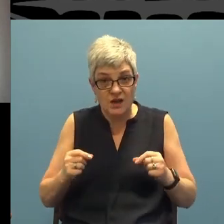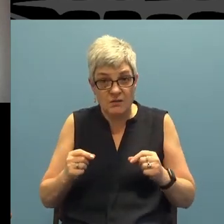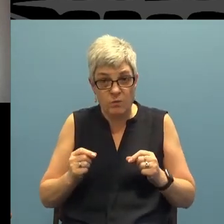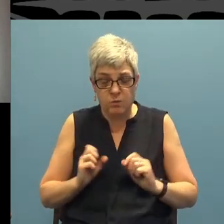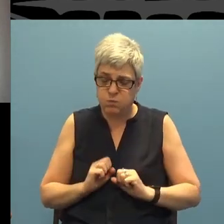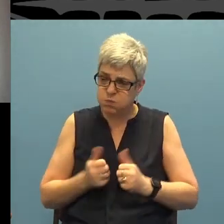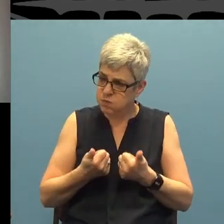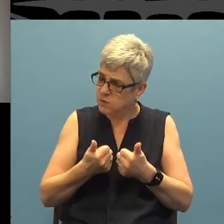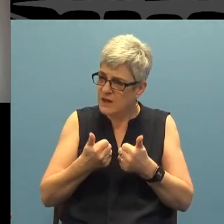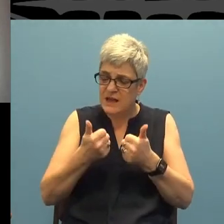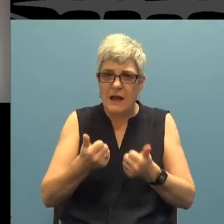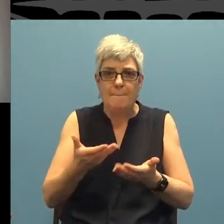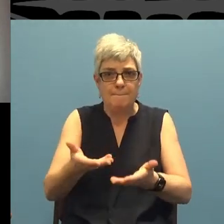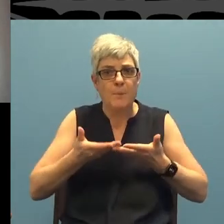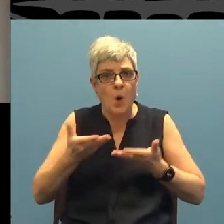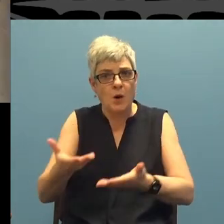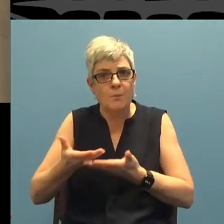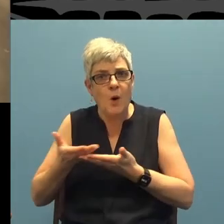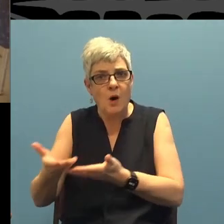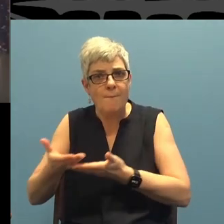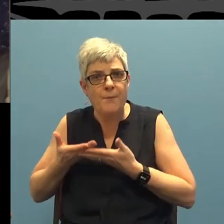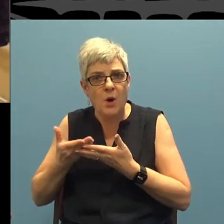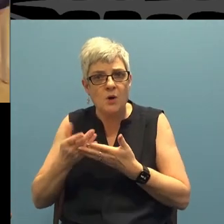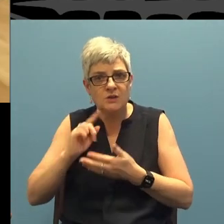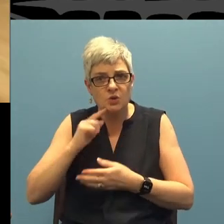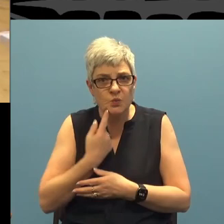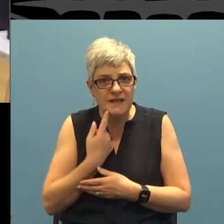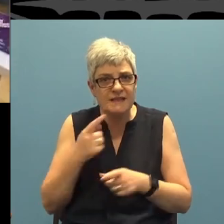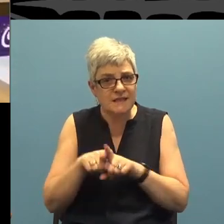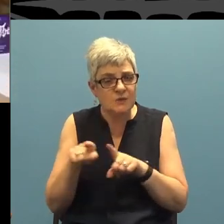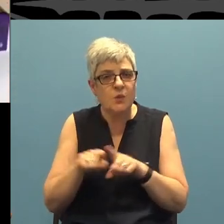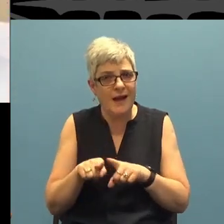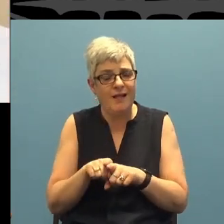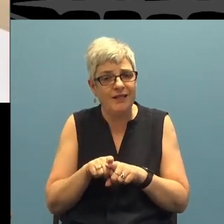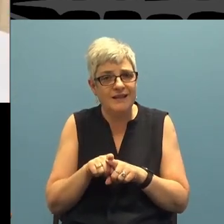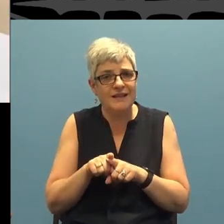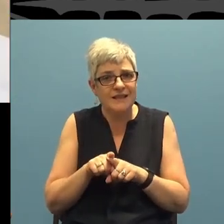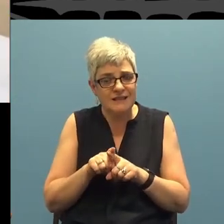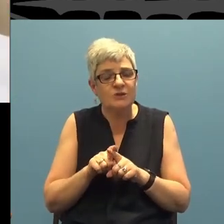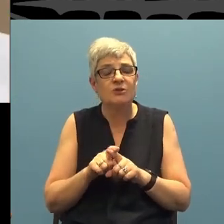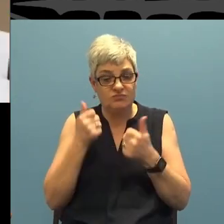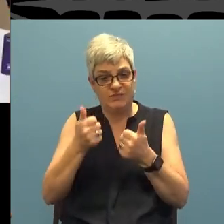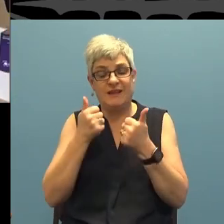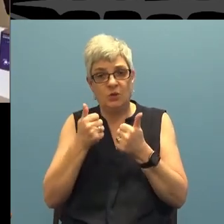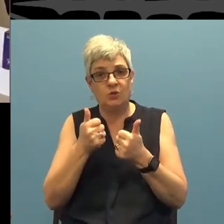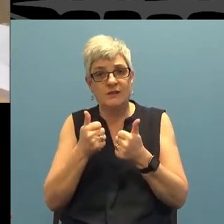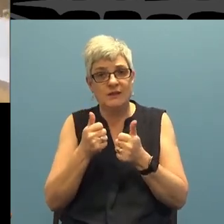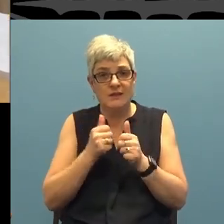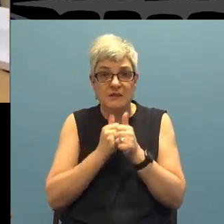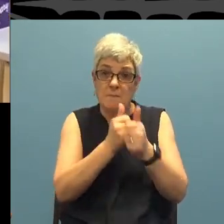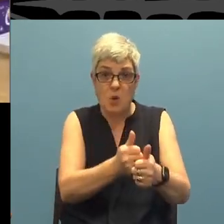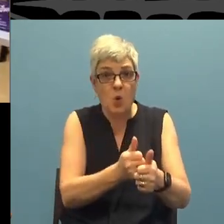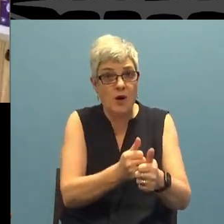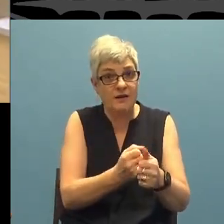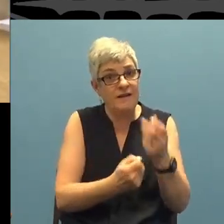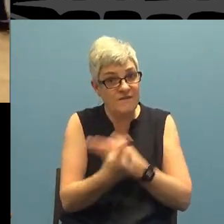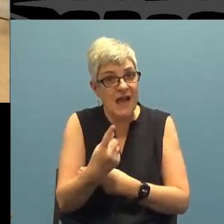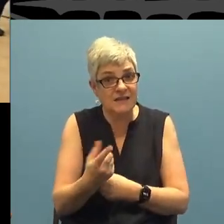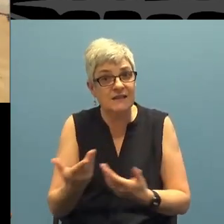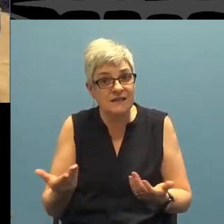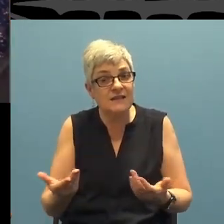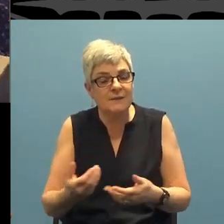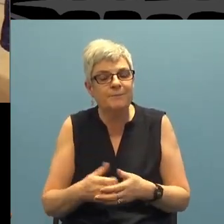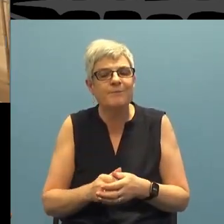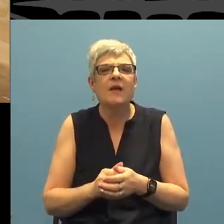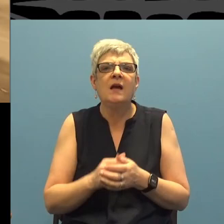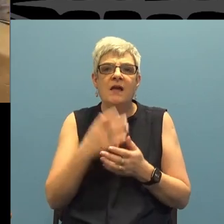of celebration sweets as well. So they always are good to support any event that we have.